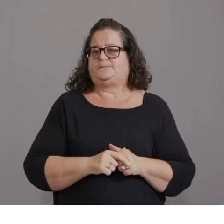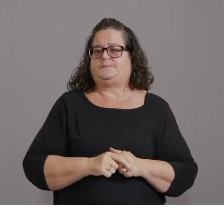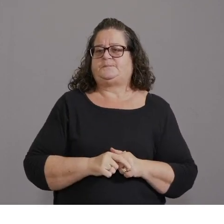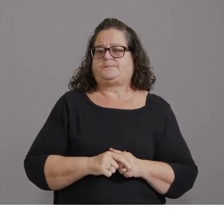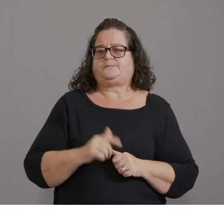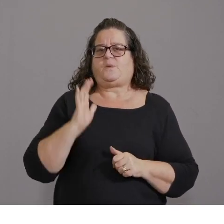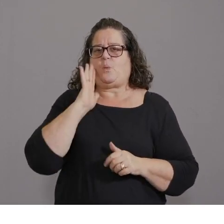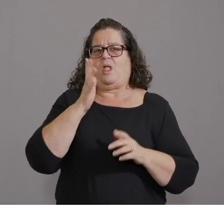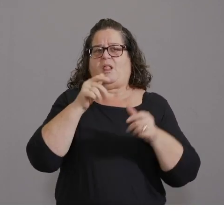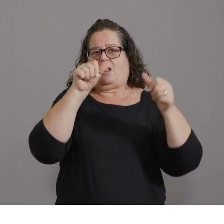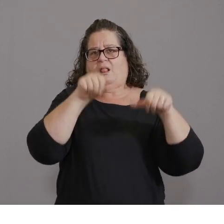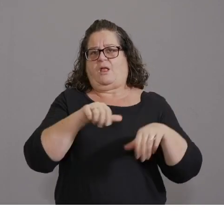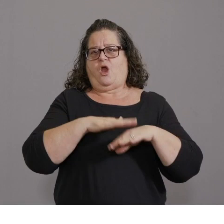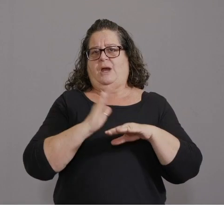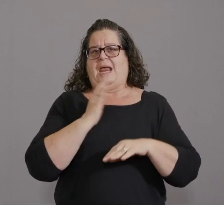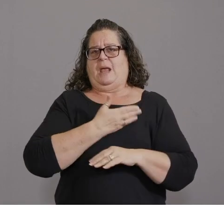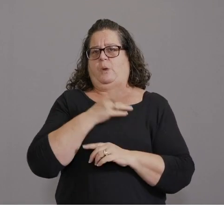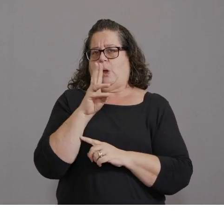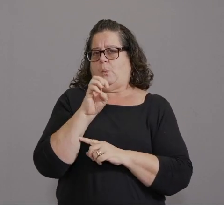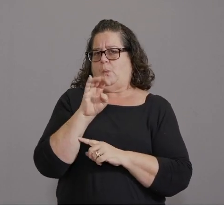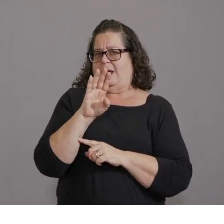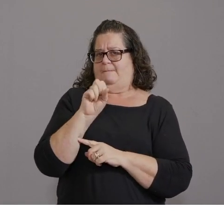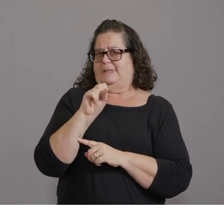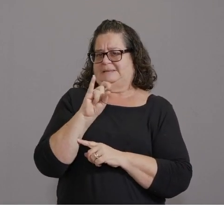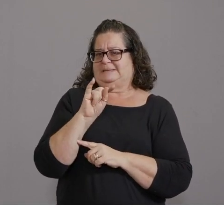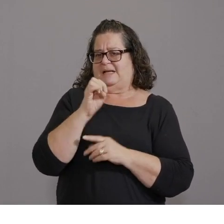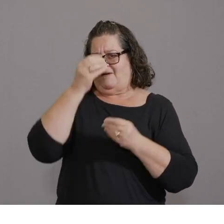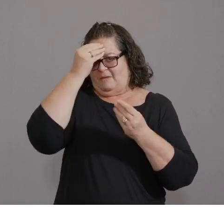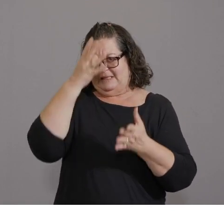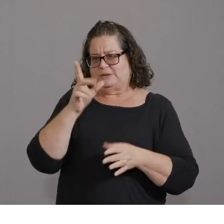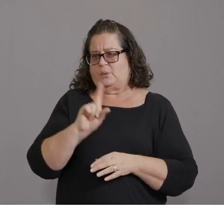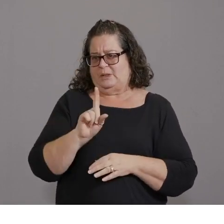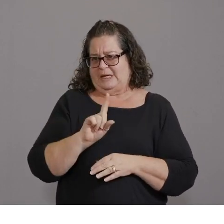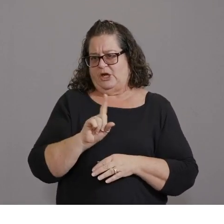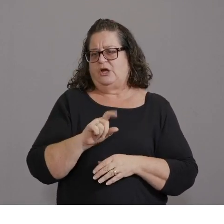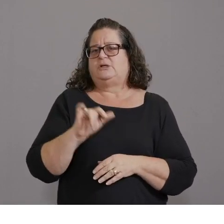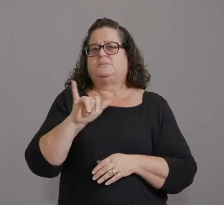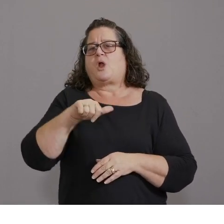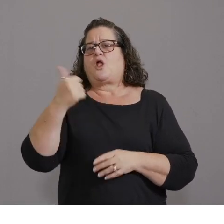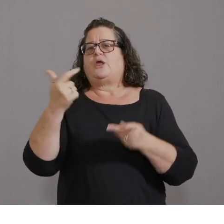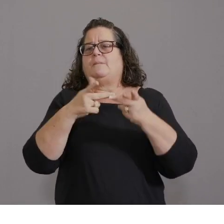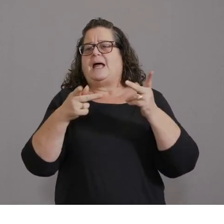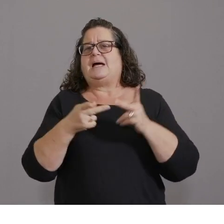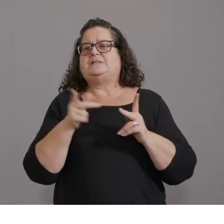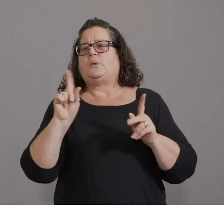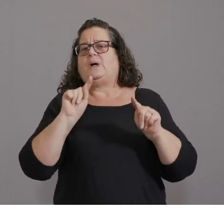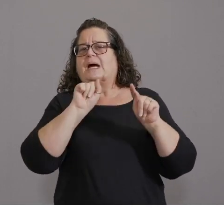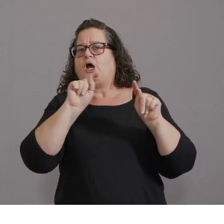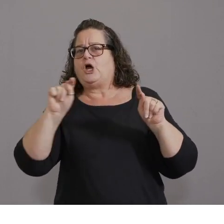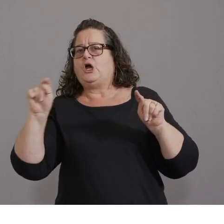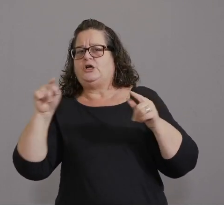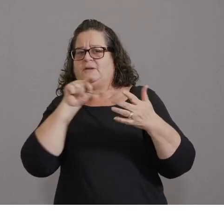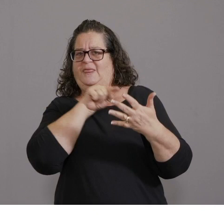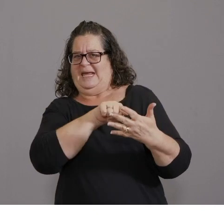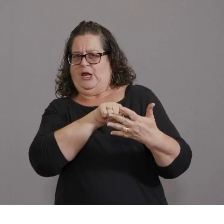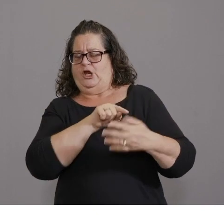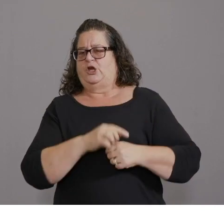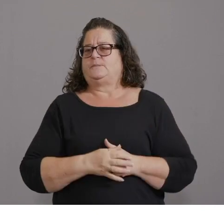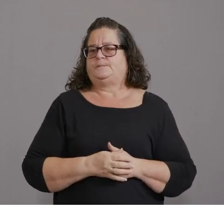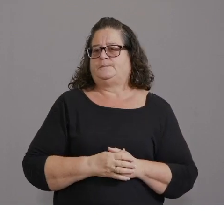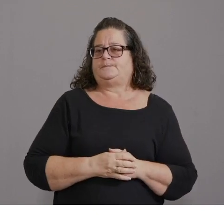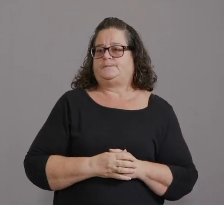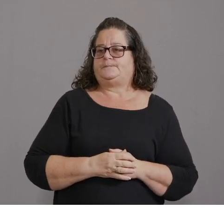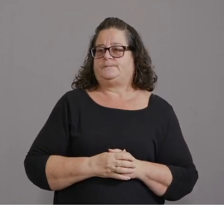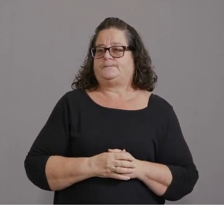website and will be another source for those that are eligible to receive vaccine to go get vaccinated. When this program becomes